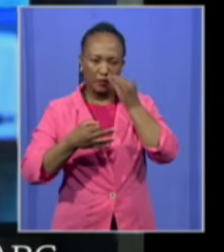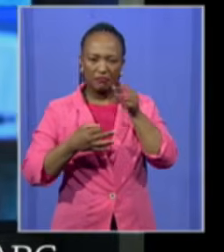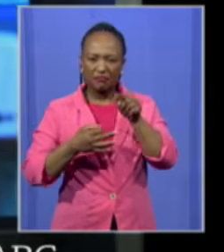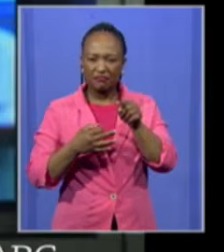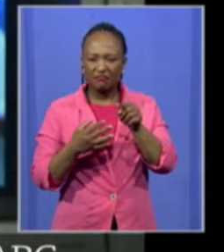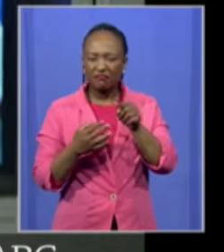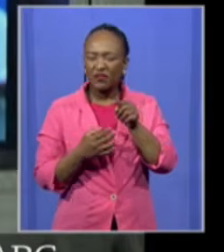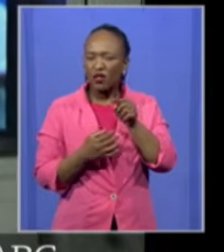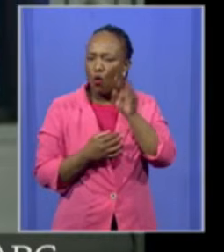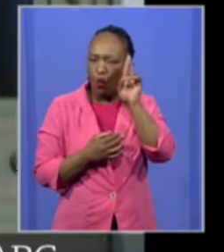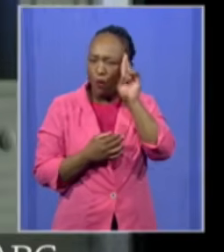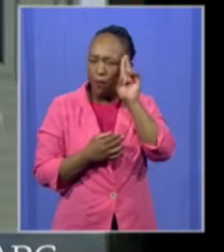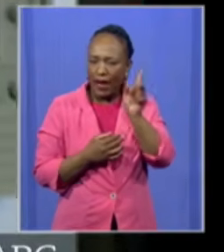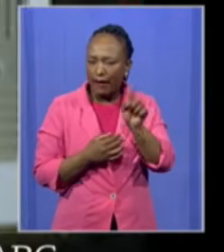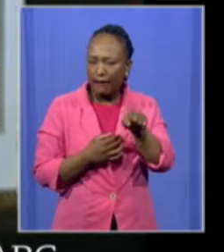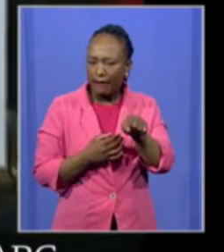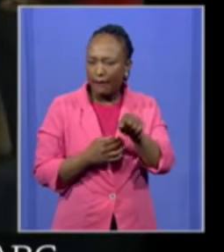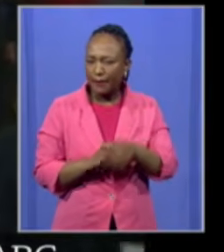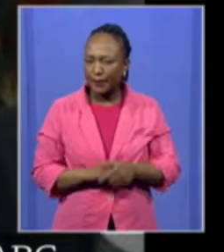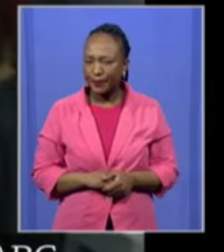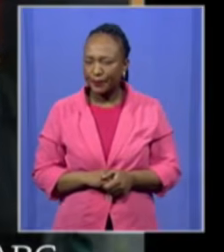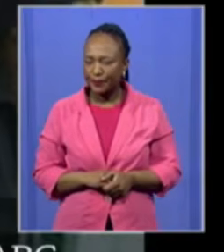ba o hopolang ka seo o ka reng ka taba yona?